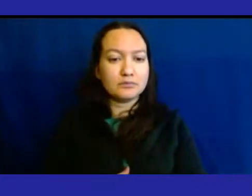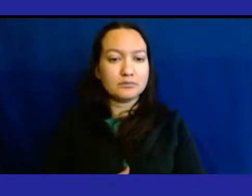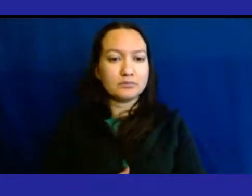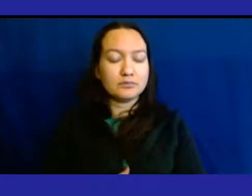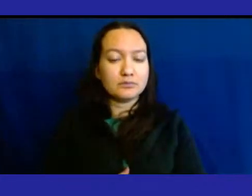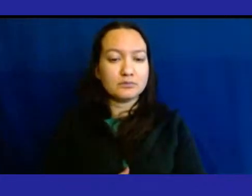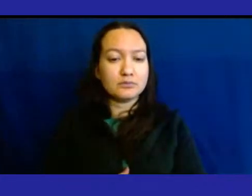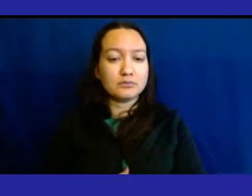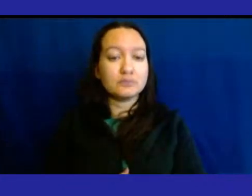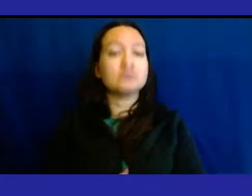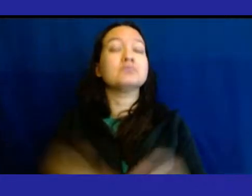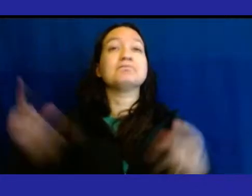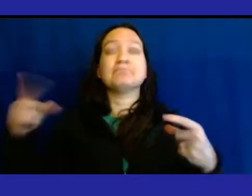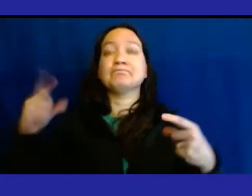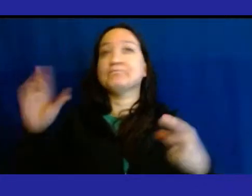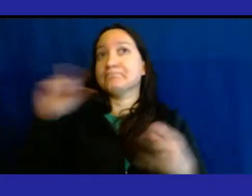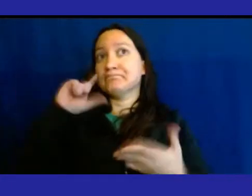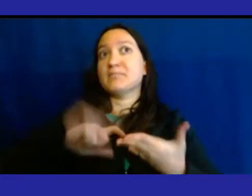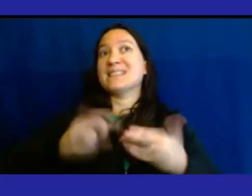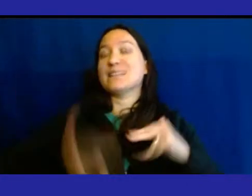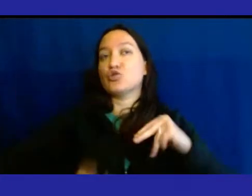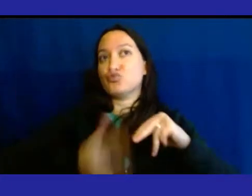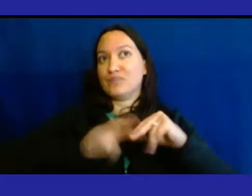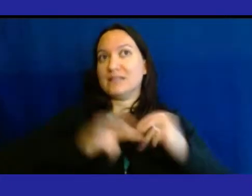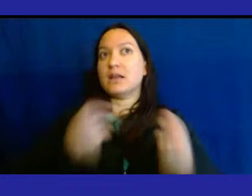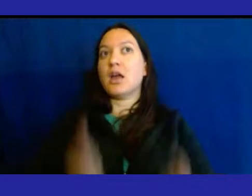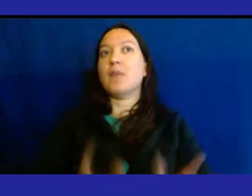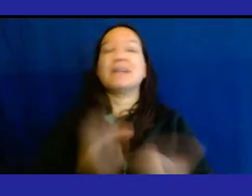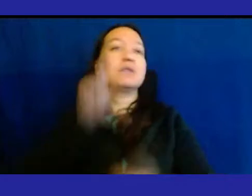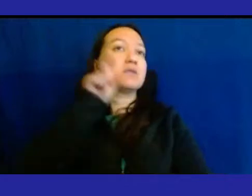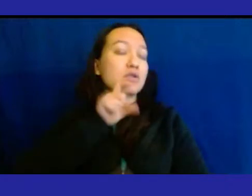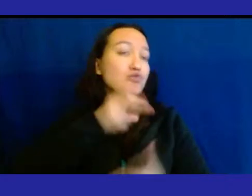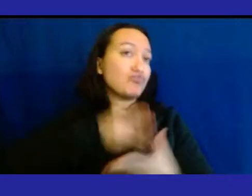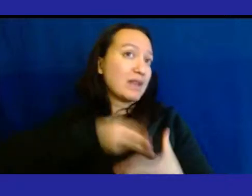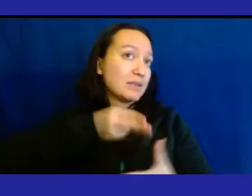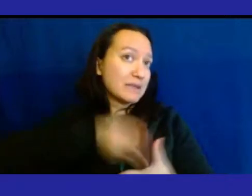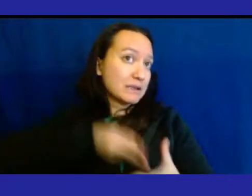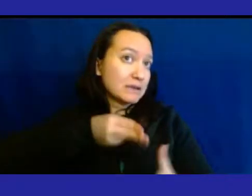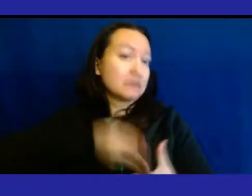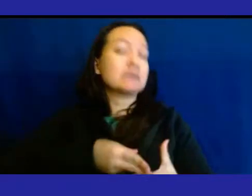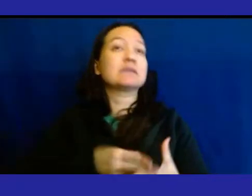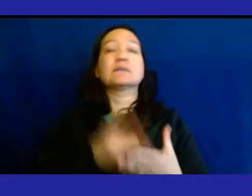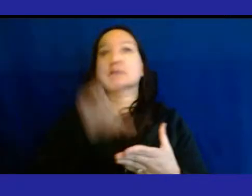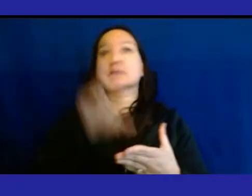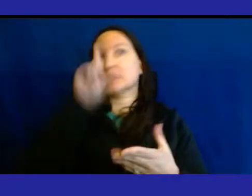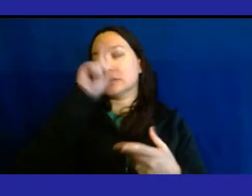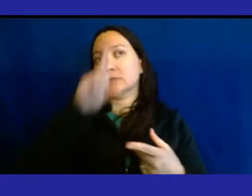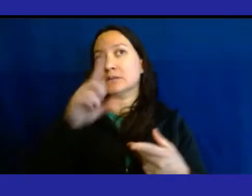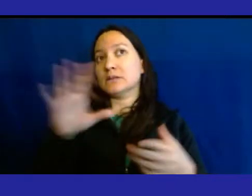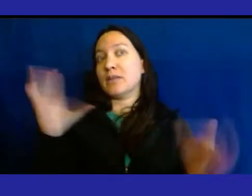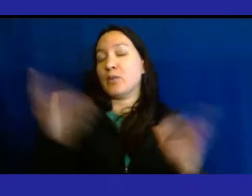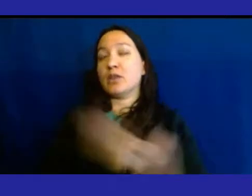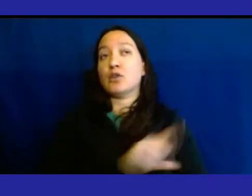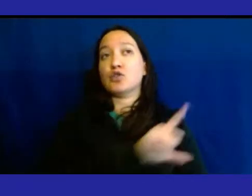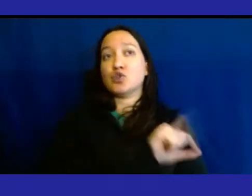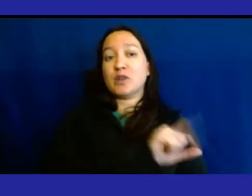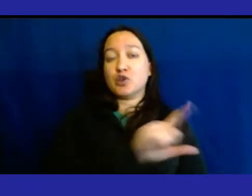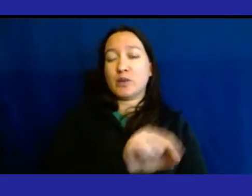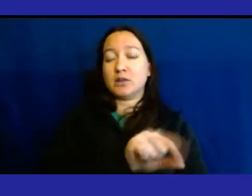There has been an increase in the number of sexual harassment complaints as opposed from 2020 through